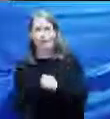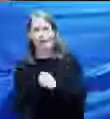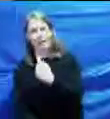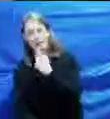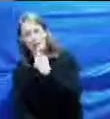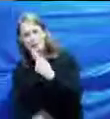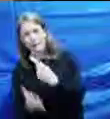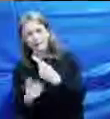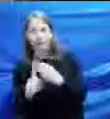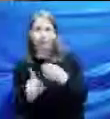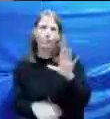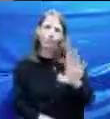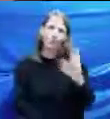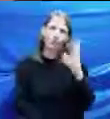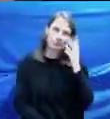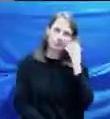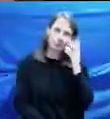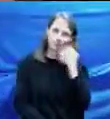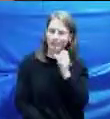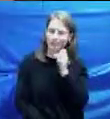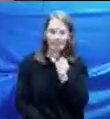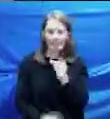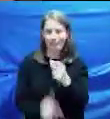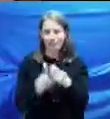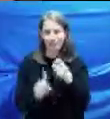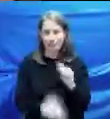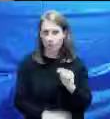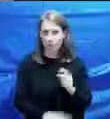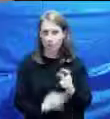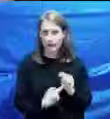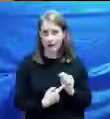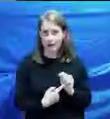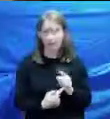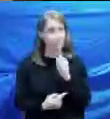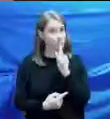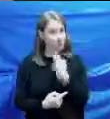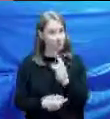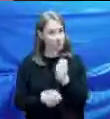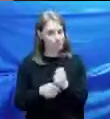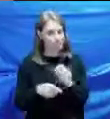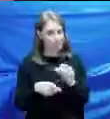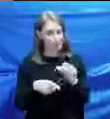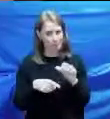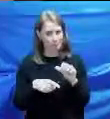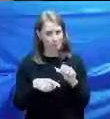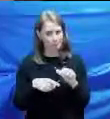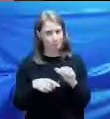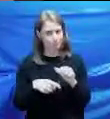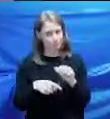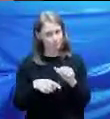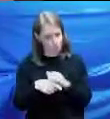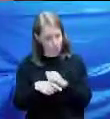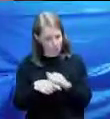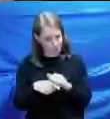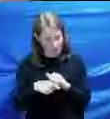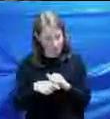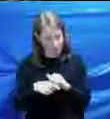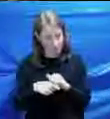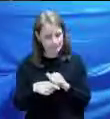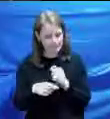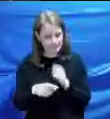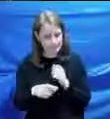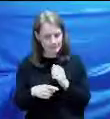so, you know, I think that discipline about asking students, you know, where in the text did you see that? Where